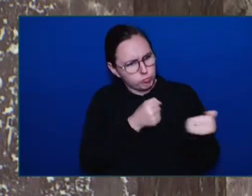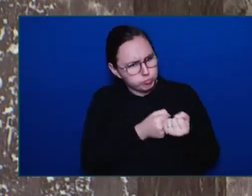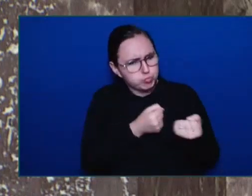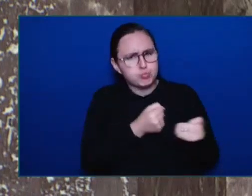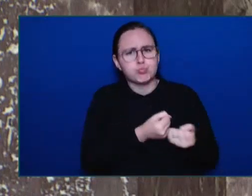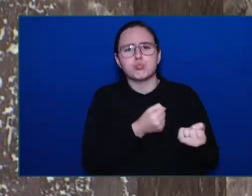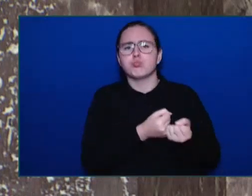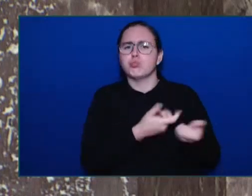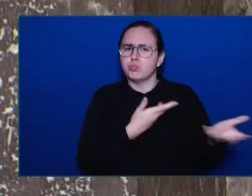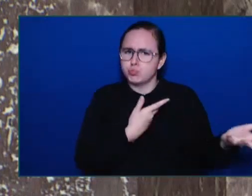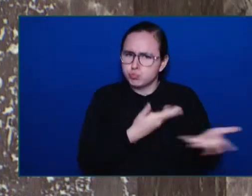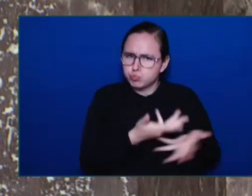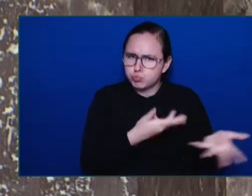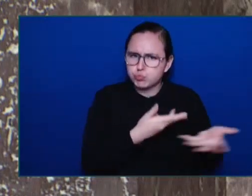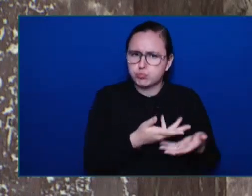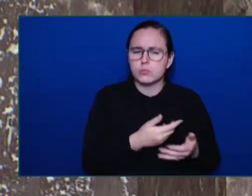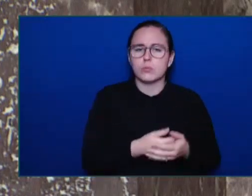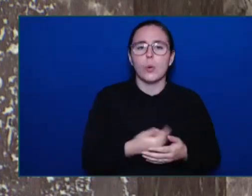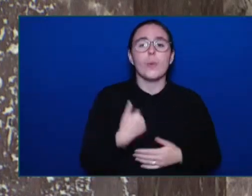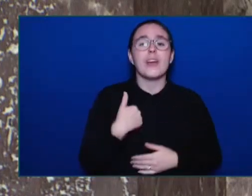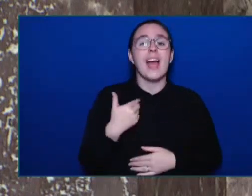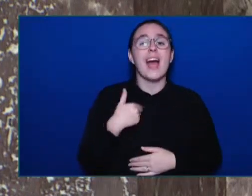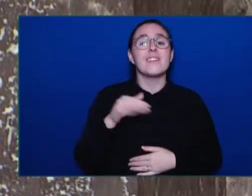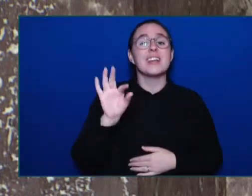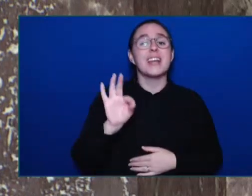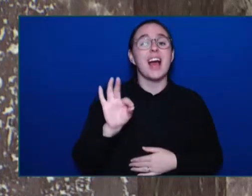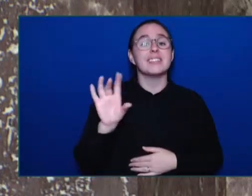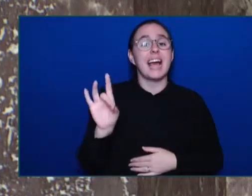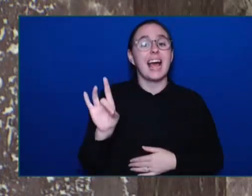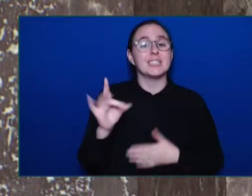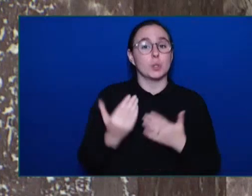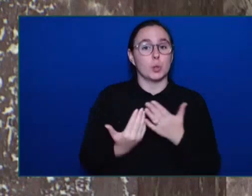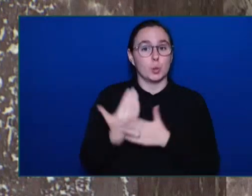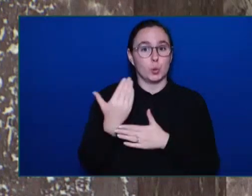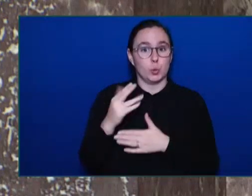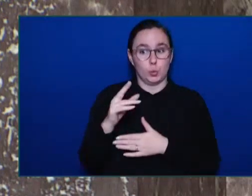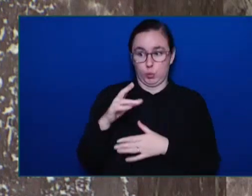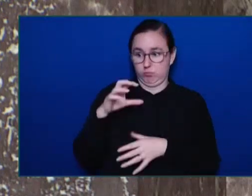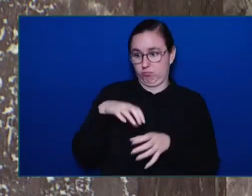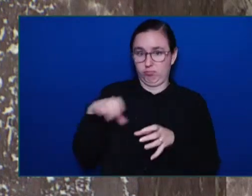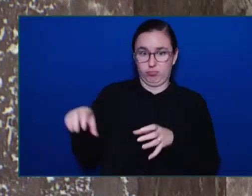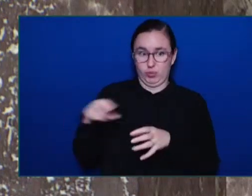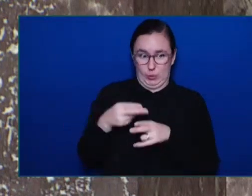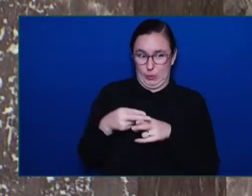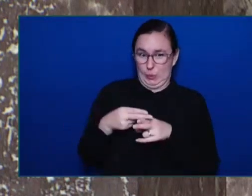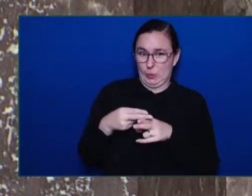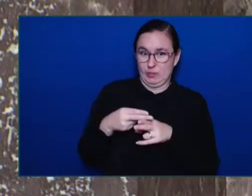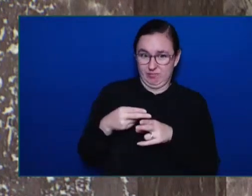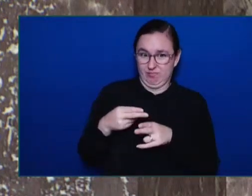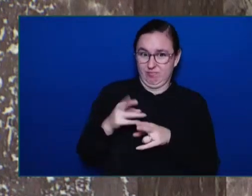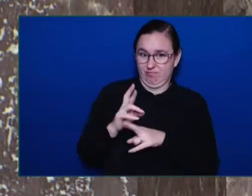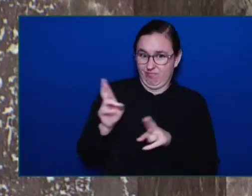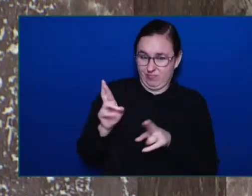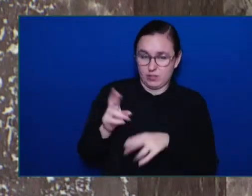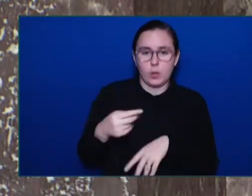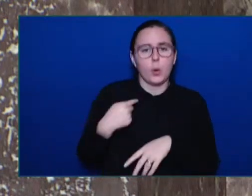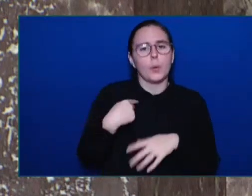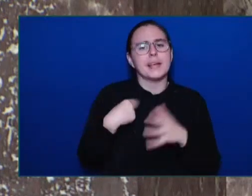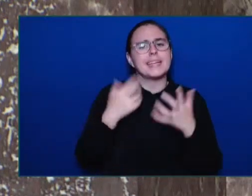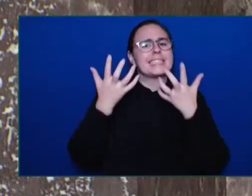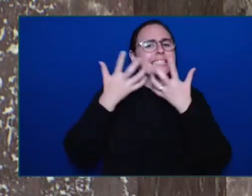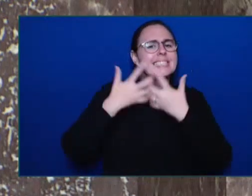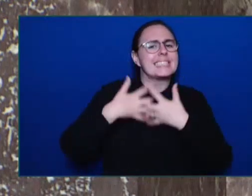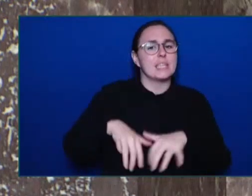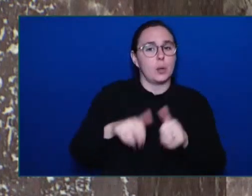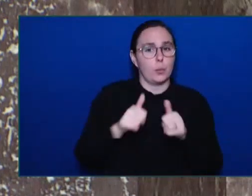of the collaboration. We were able to work with them to increase density on some of the projects that we've already got when it comes to